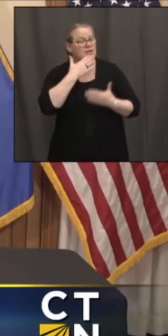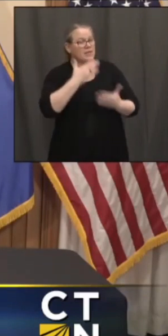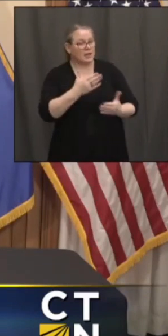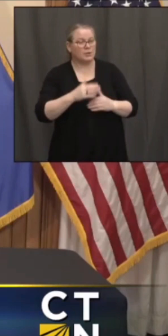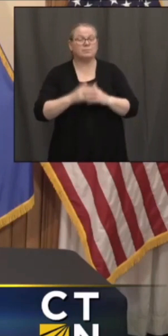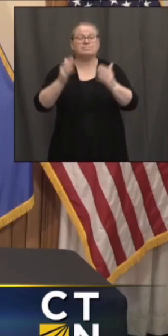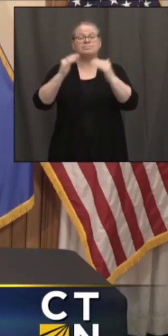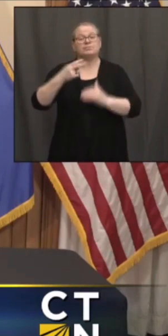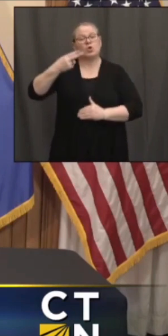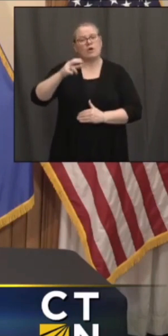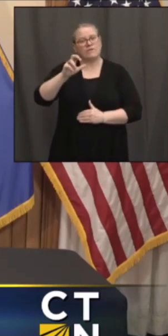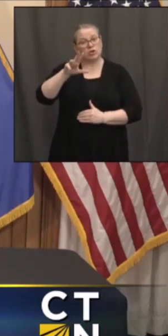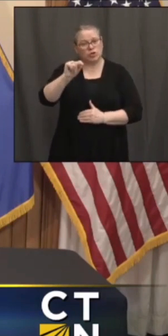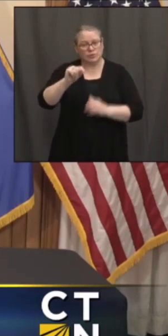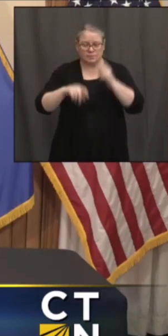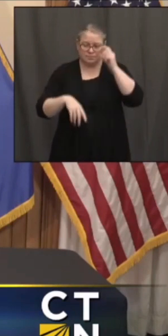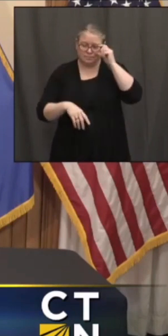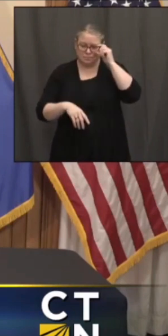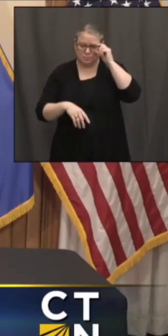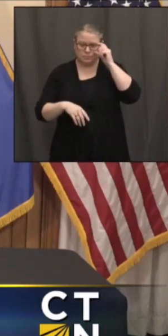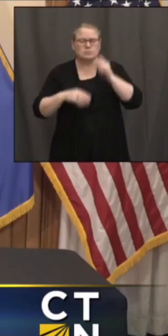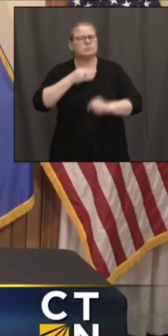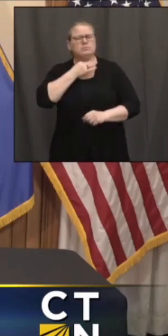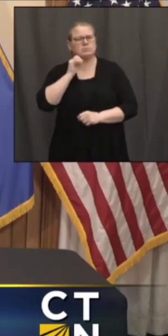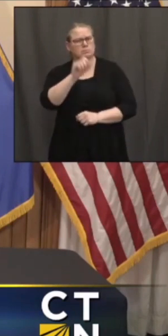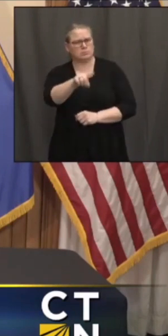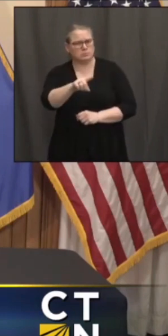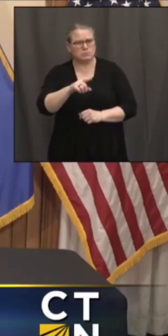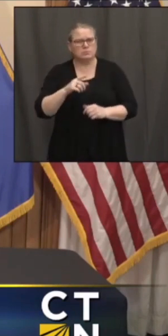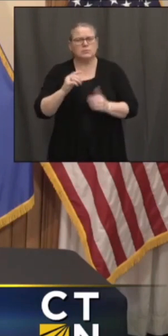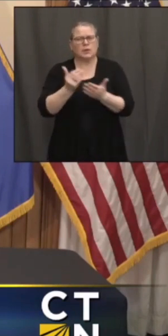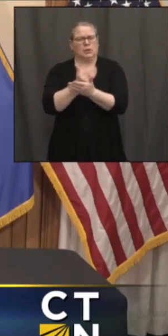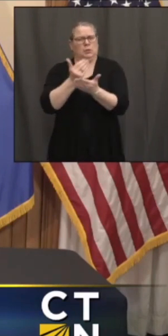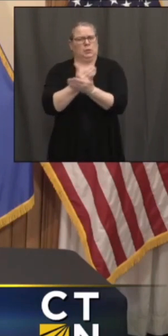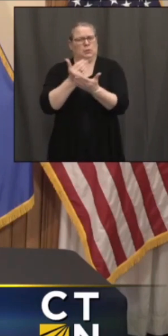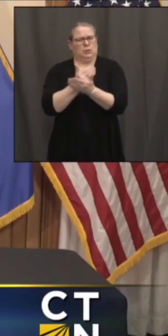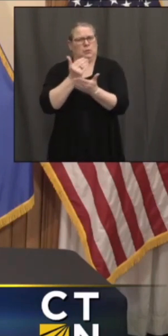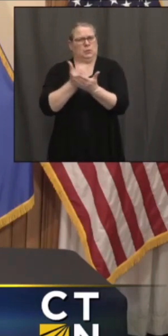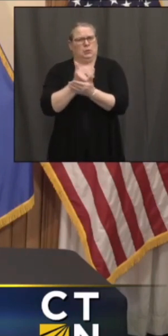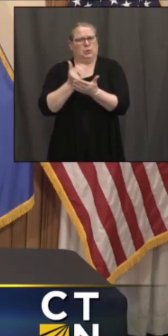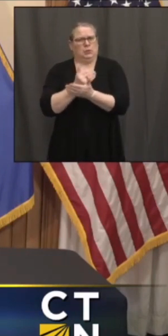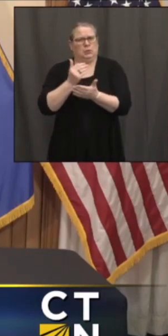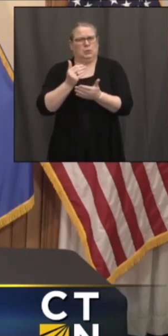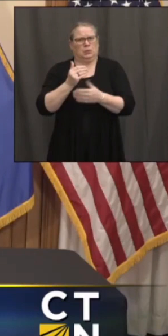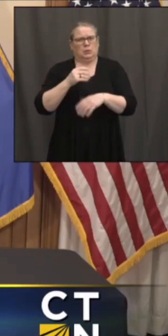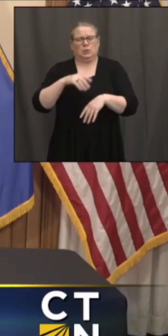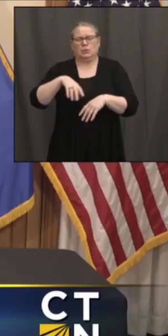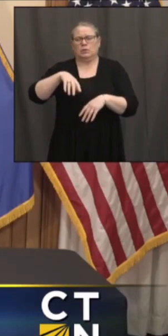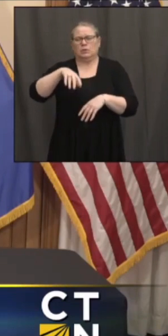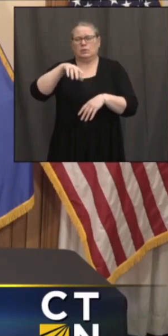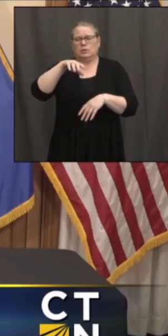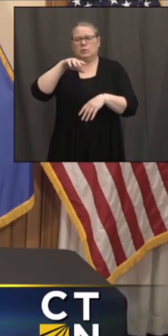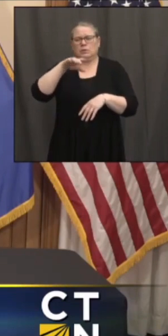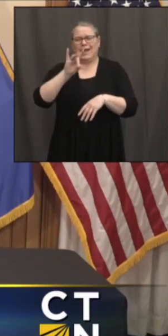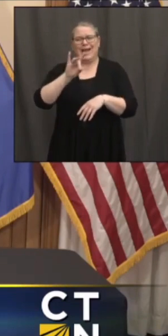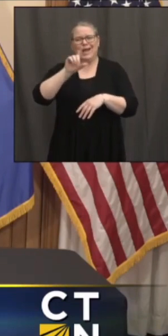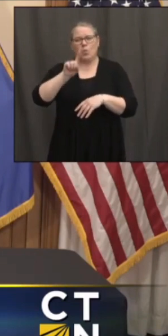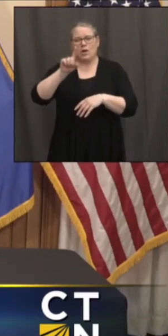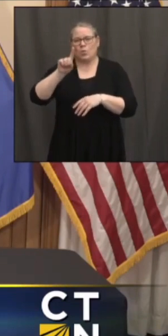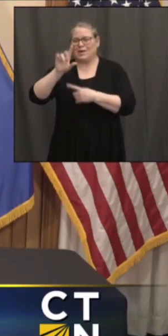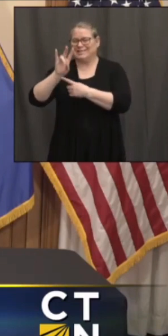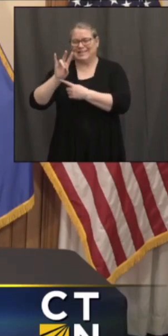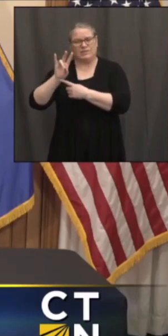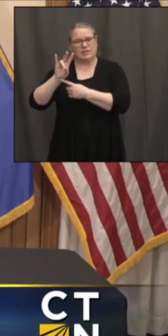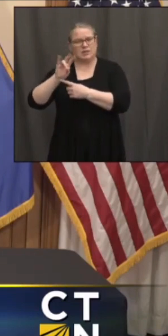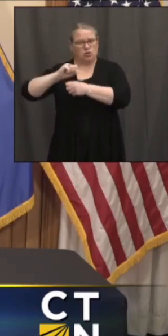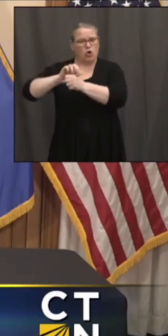I want to hear a little bit more about the process of detecting the new B117 variant, and just kind of how foolproof